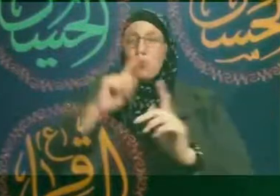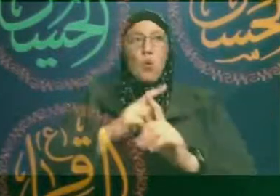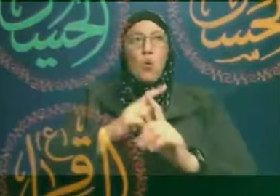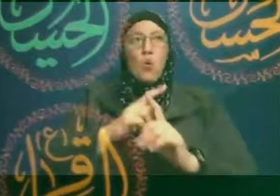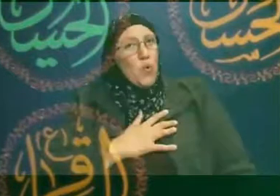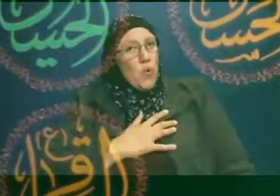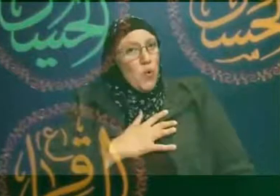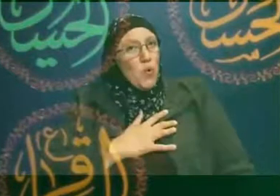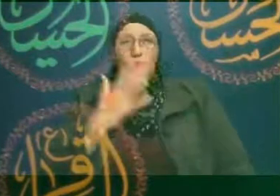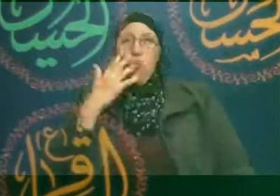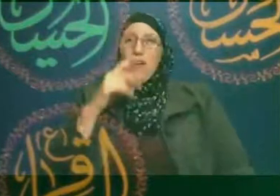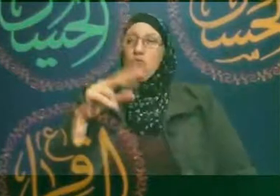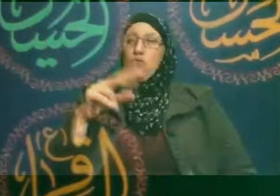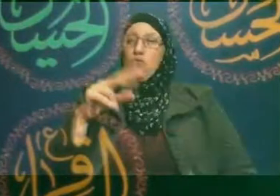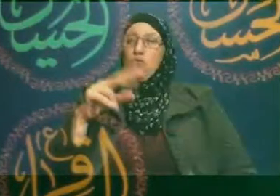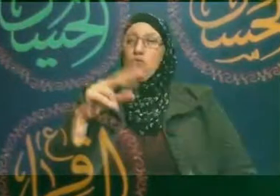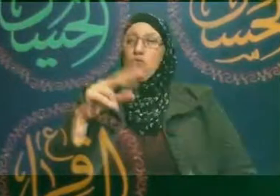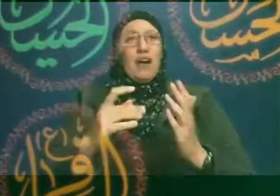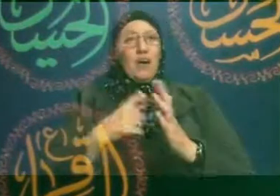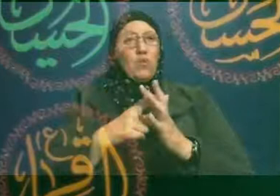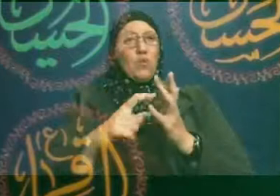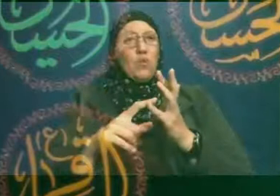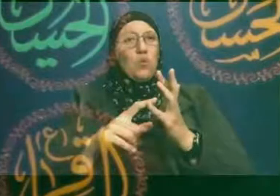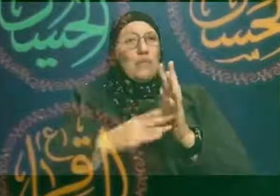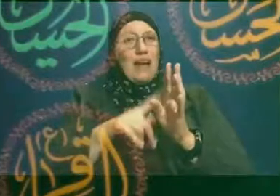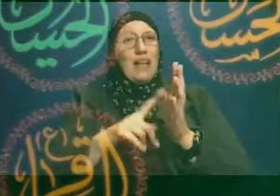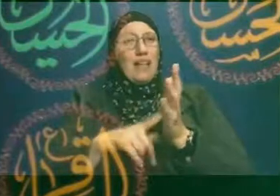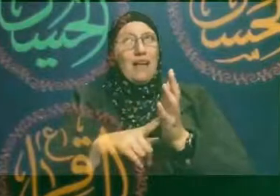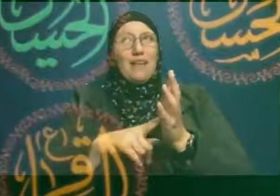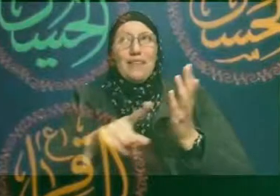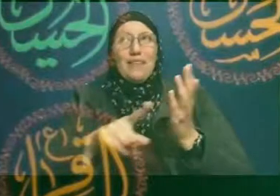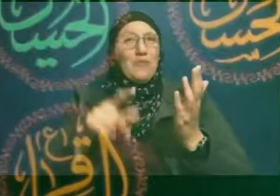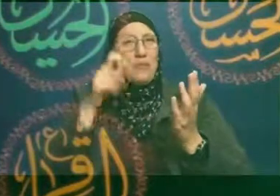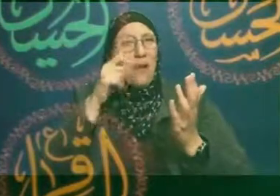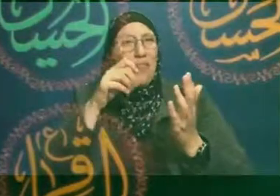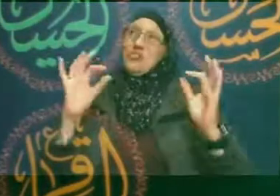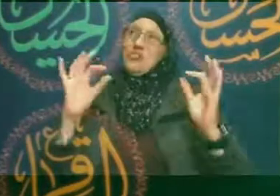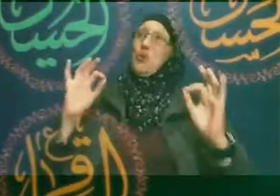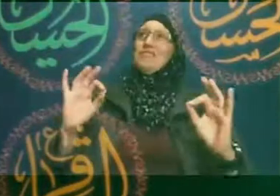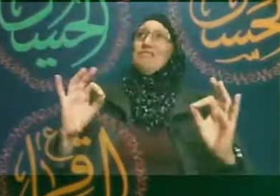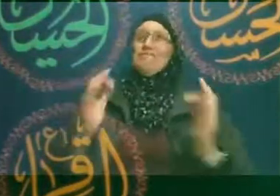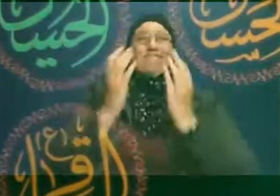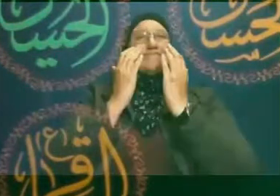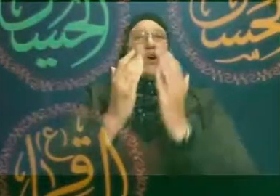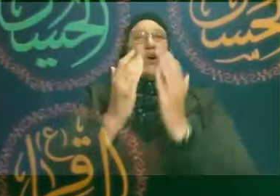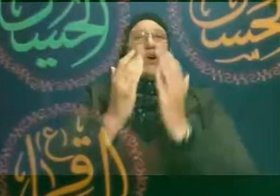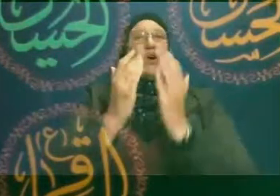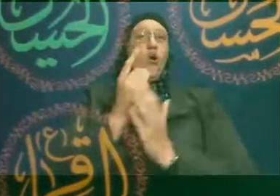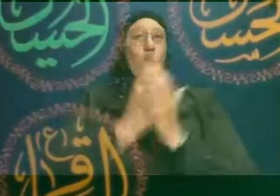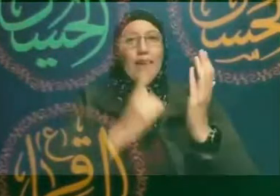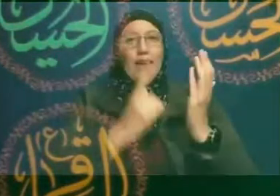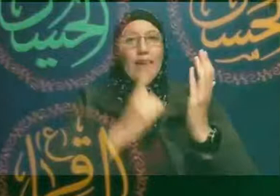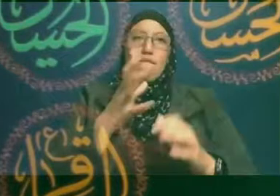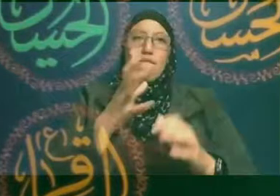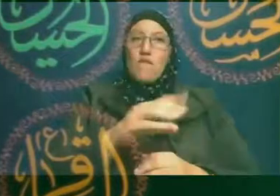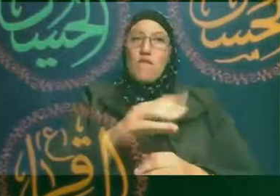Kumail, there is no such things. That it's, you know, there are certain supplications that only Shia relate to it. Only Muslims relate